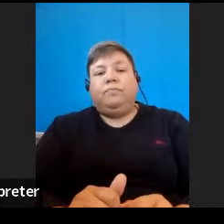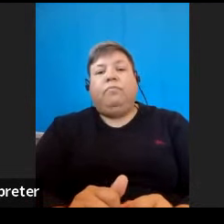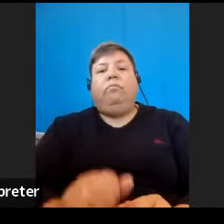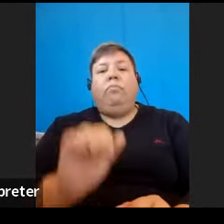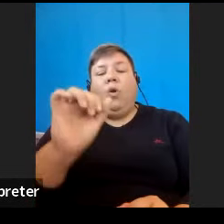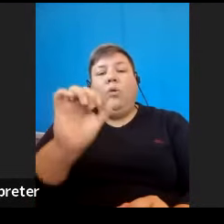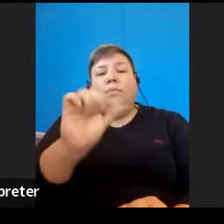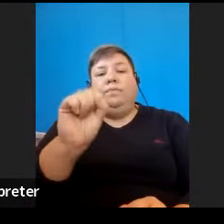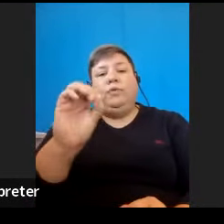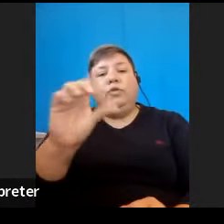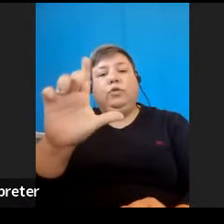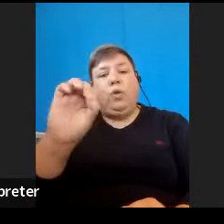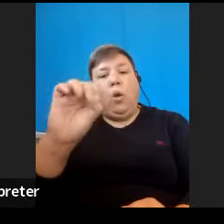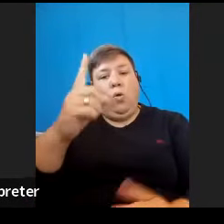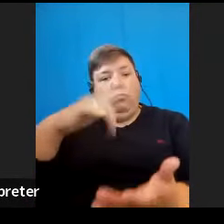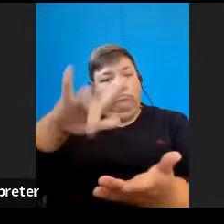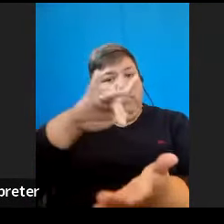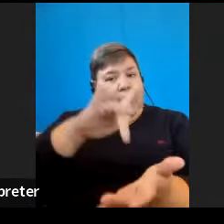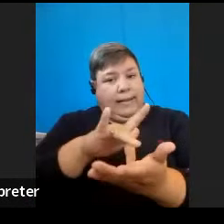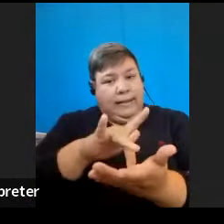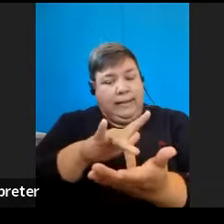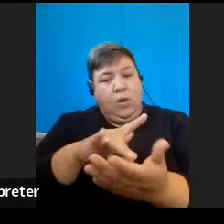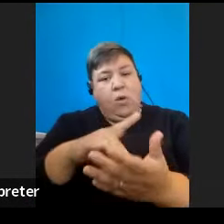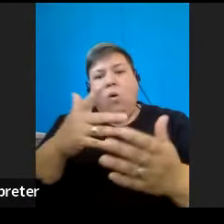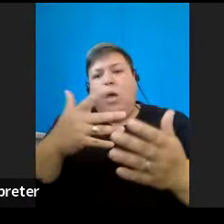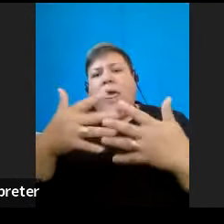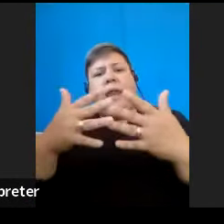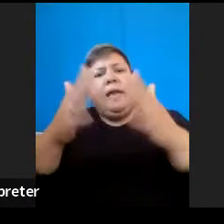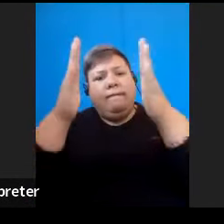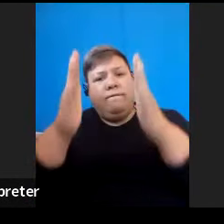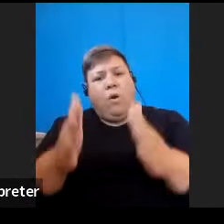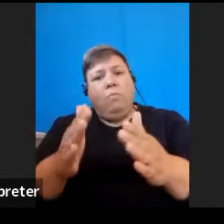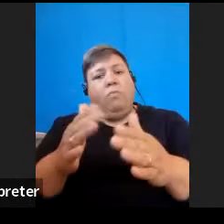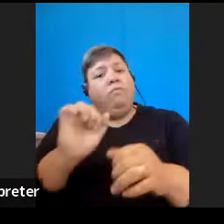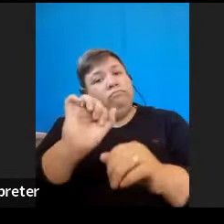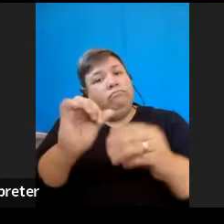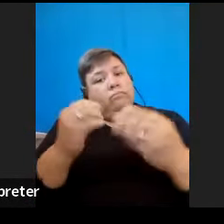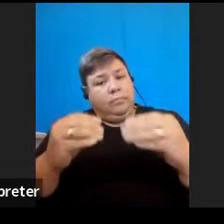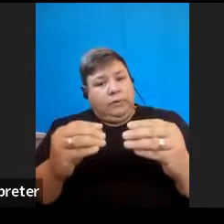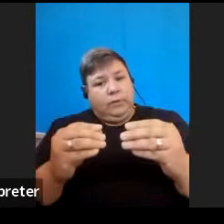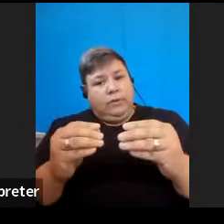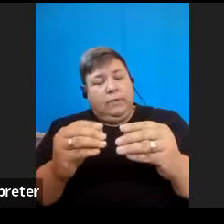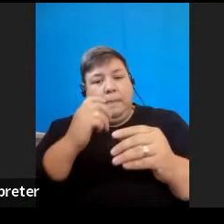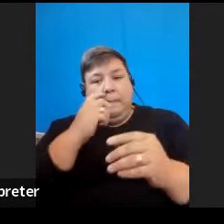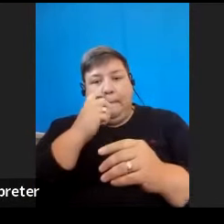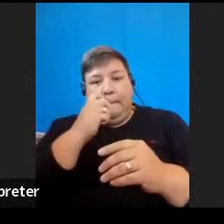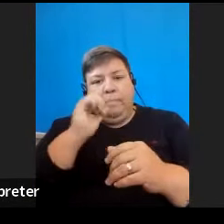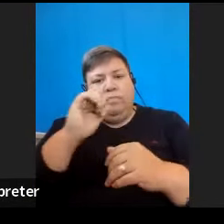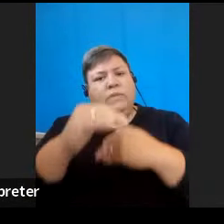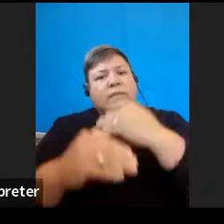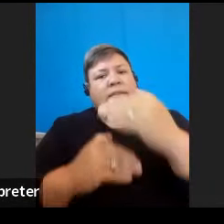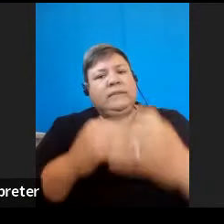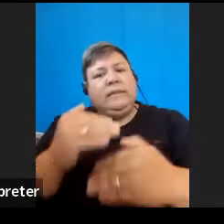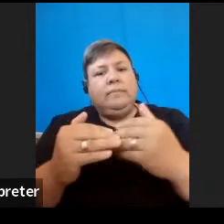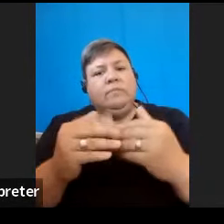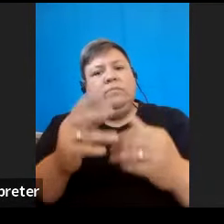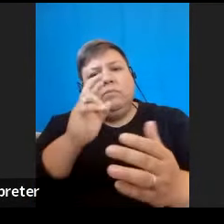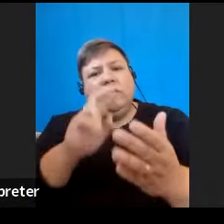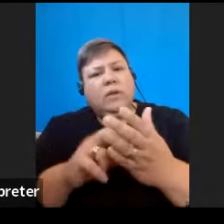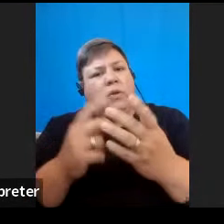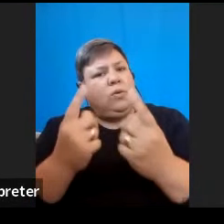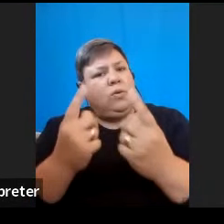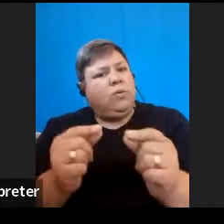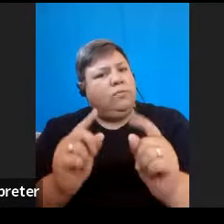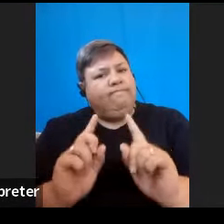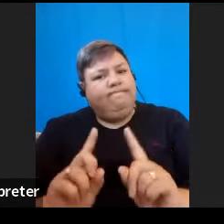company, or any form of enterprise. What are the steps and approaches that you may need to consider in order for you